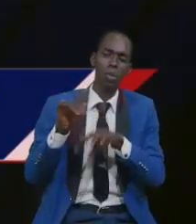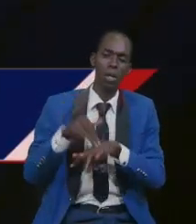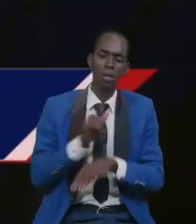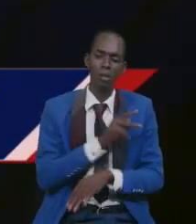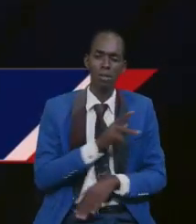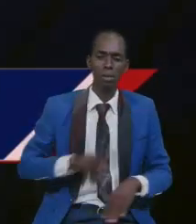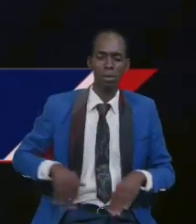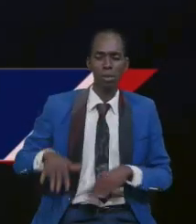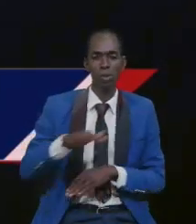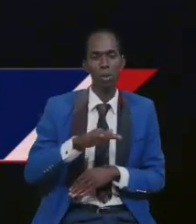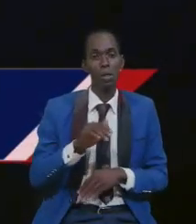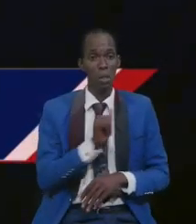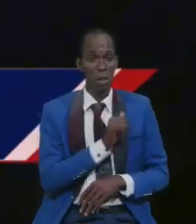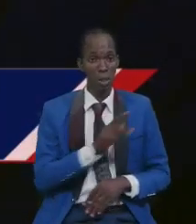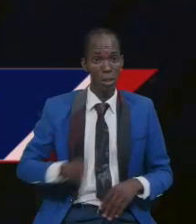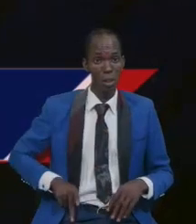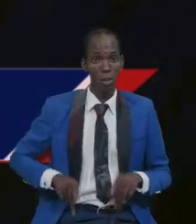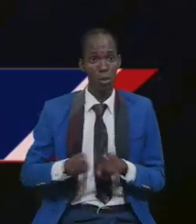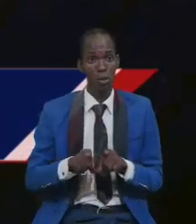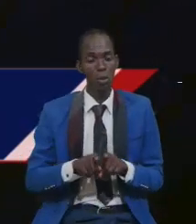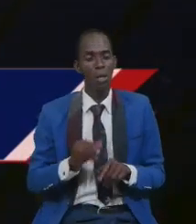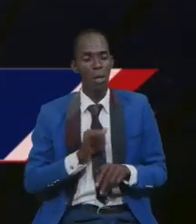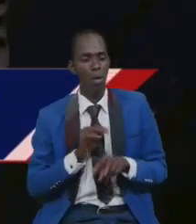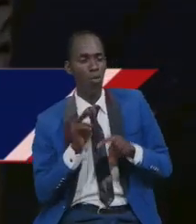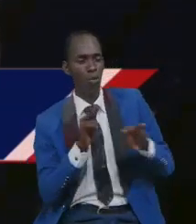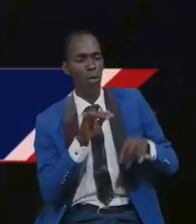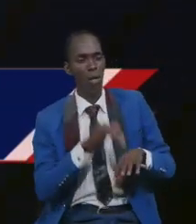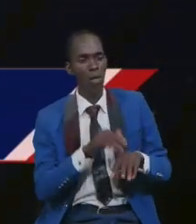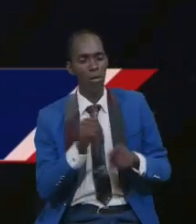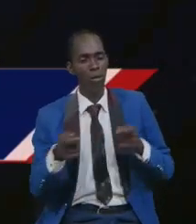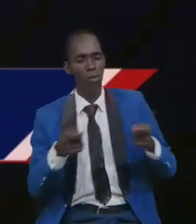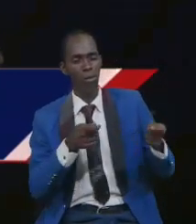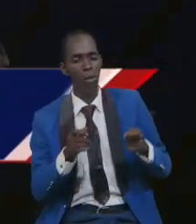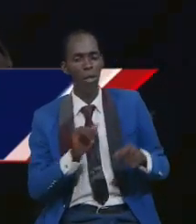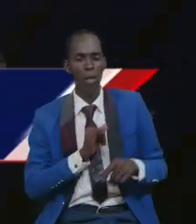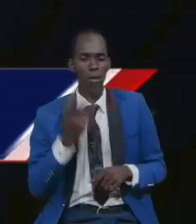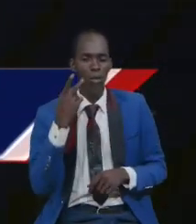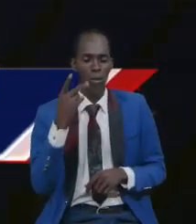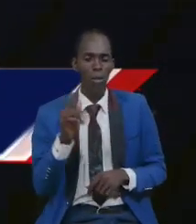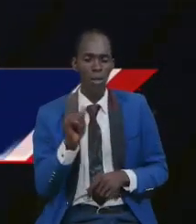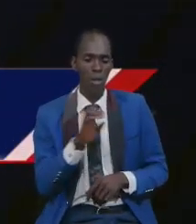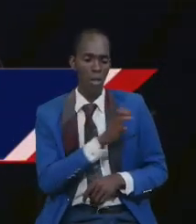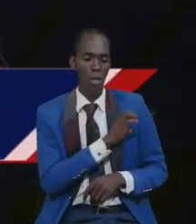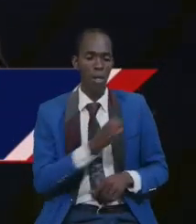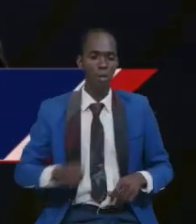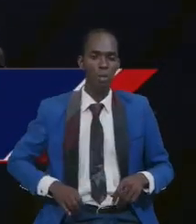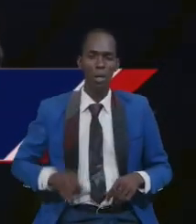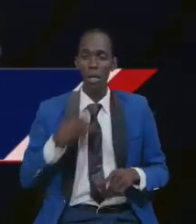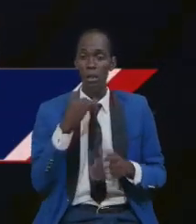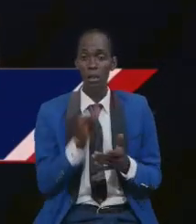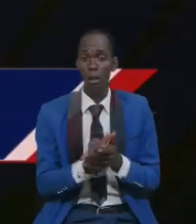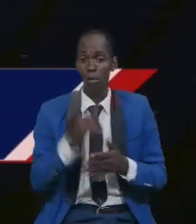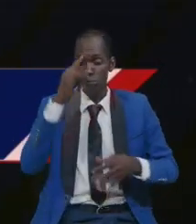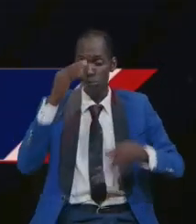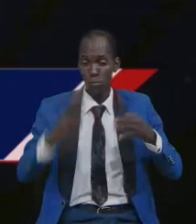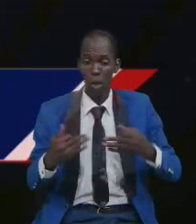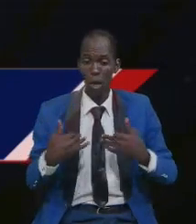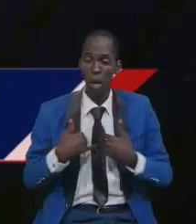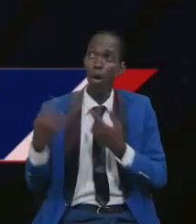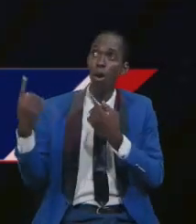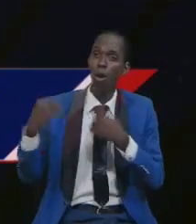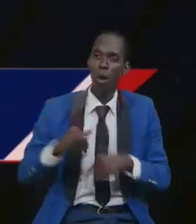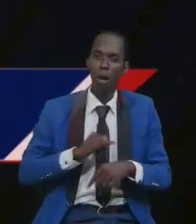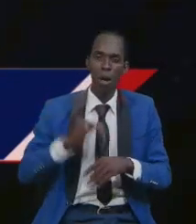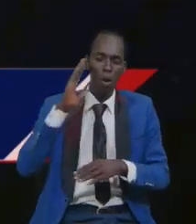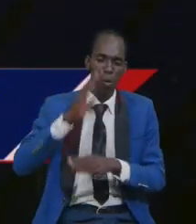a king, I look at a dominion, like I look at the emperor, and I said, judgment has come, I'll pluck it up,